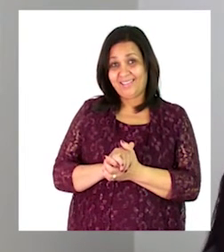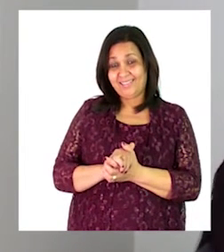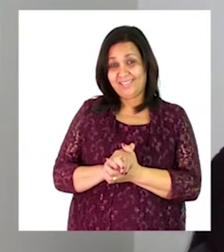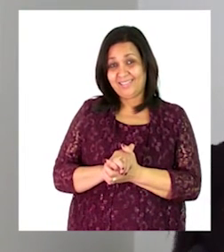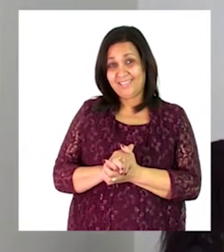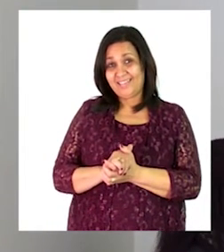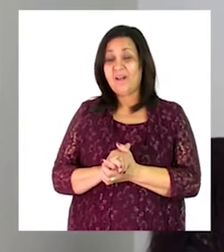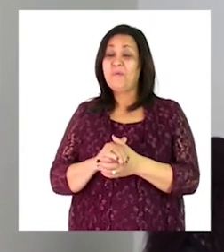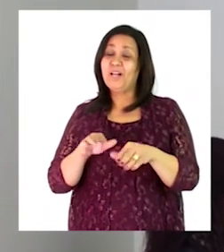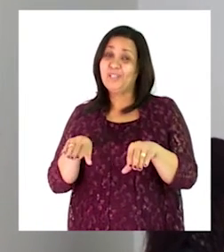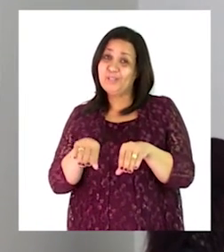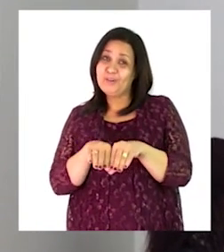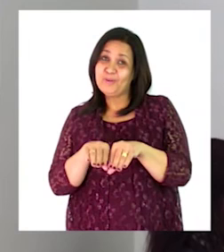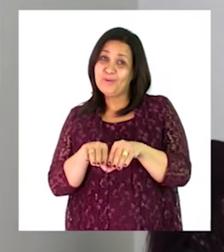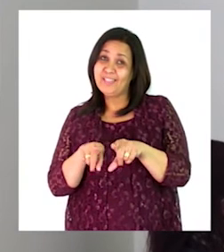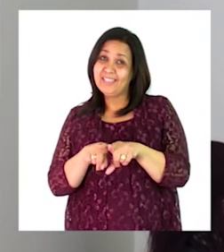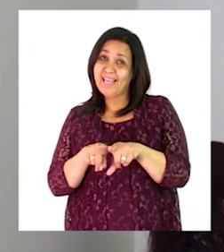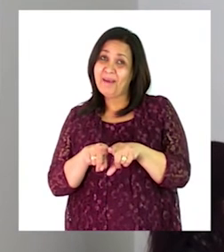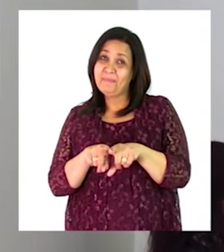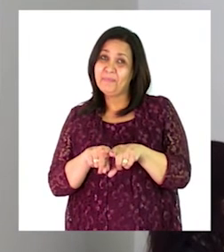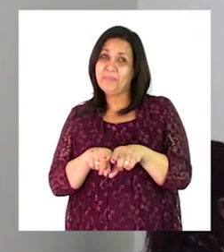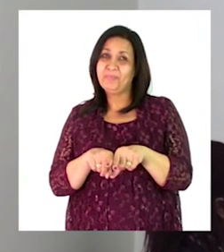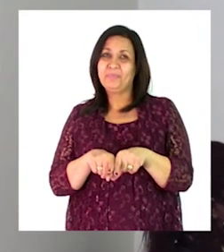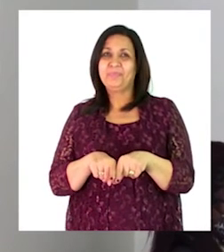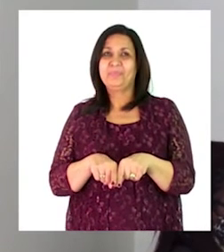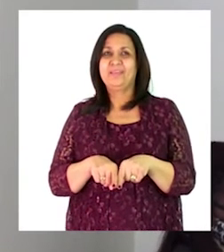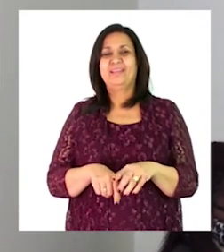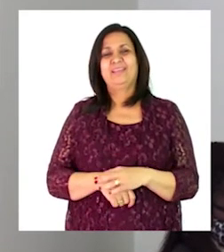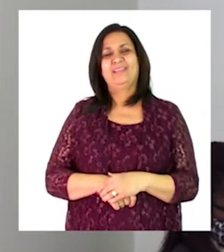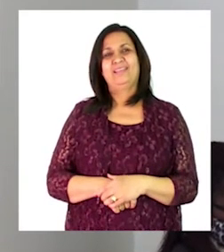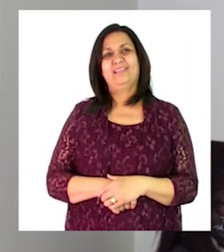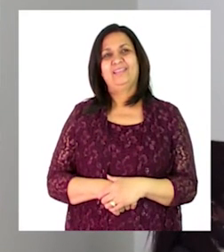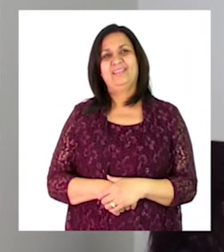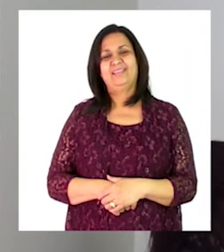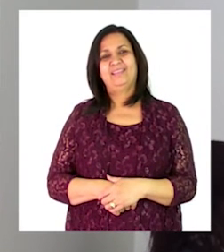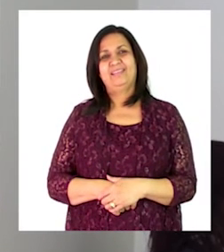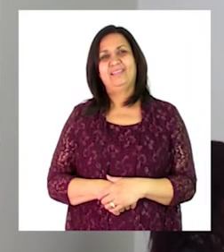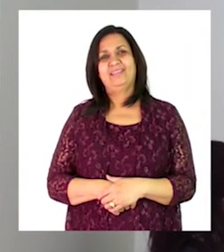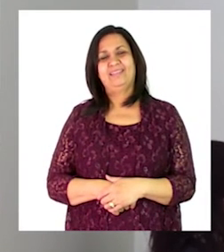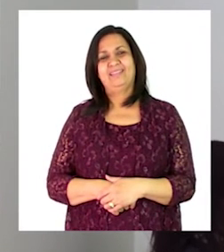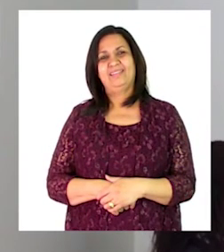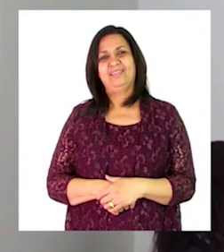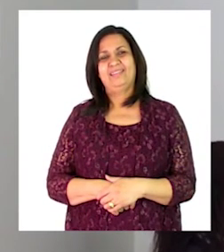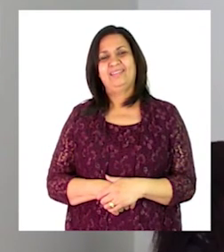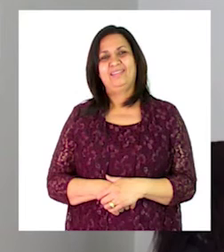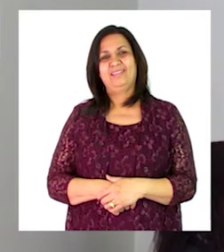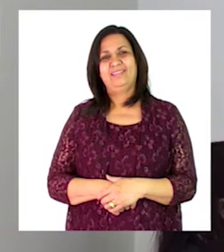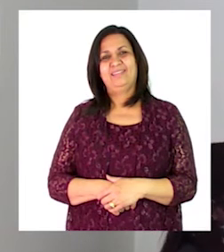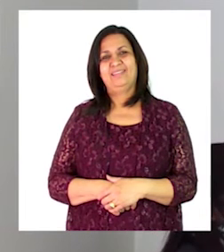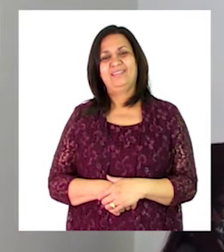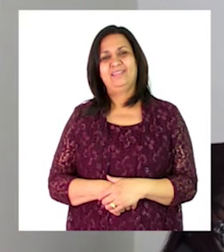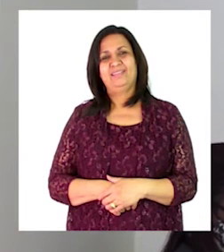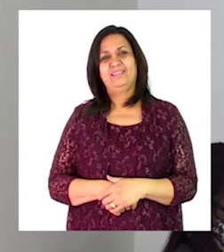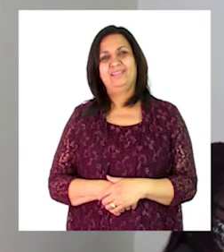is also going to do the same. As she is doing it on the board with me, you should also